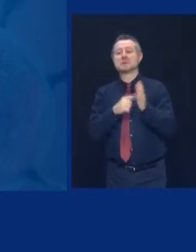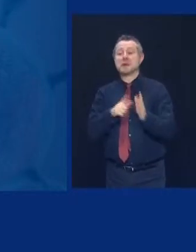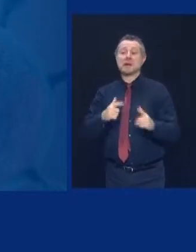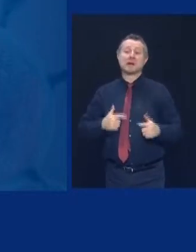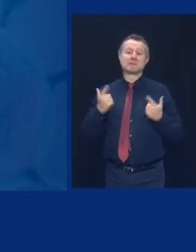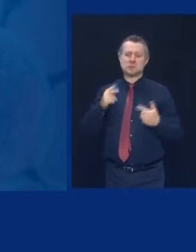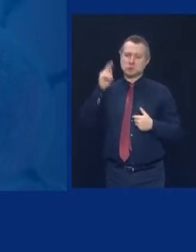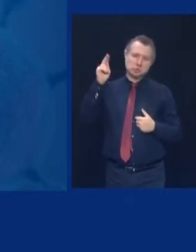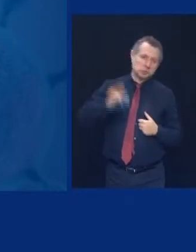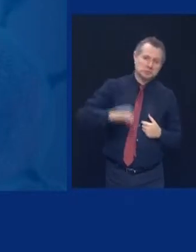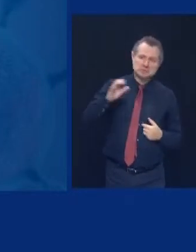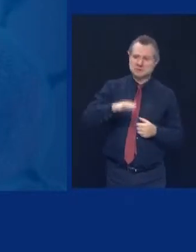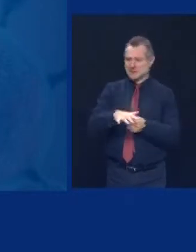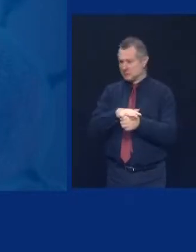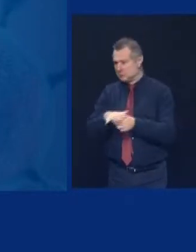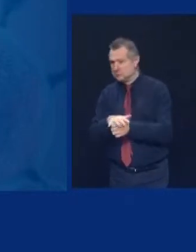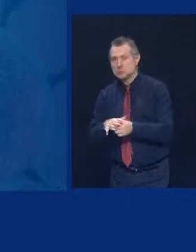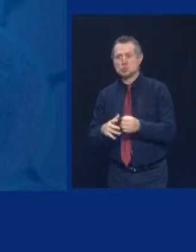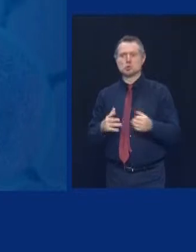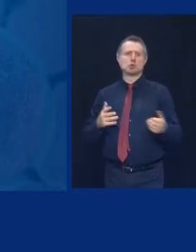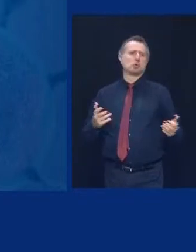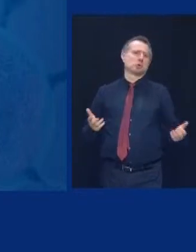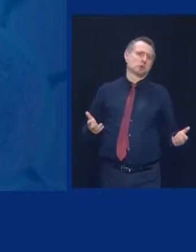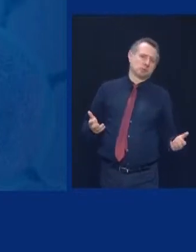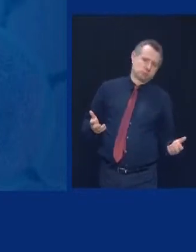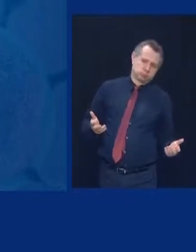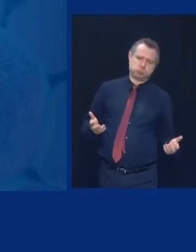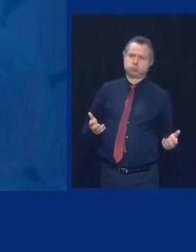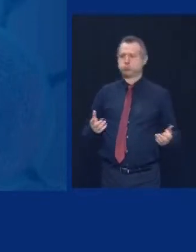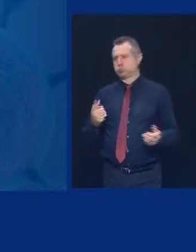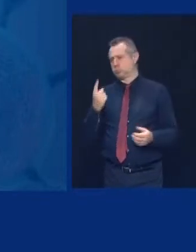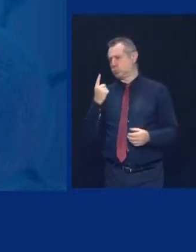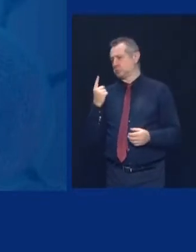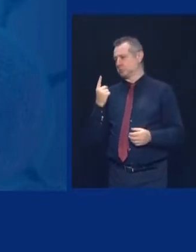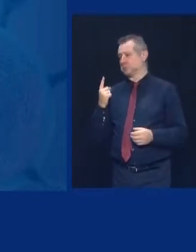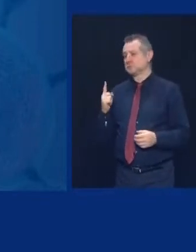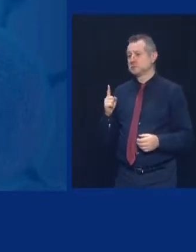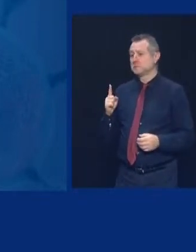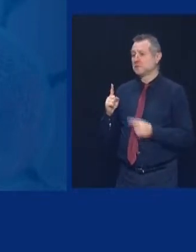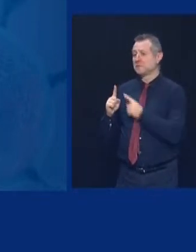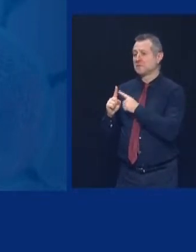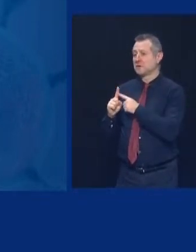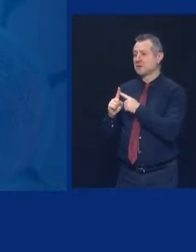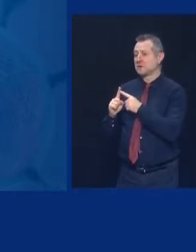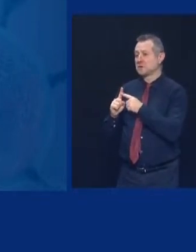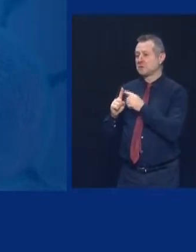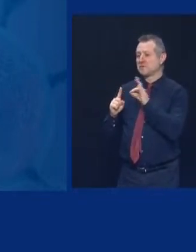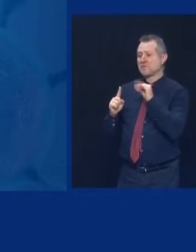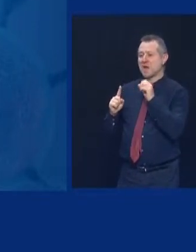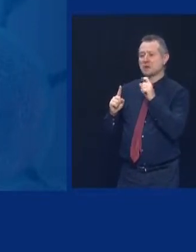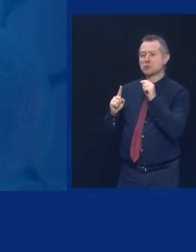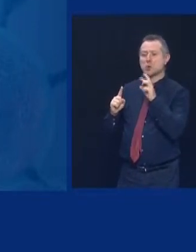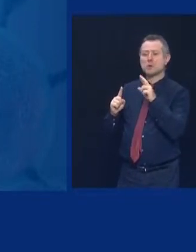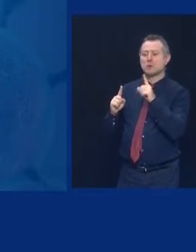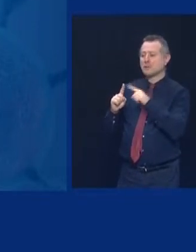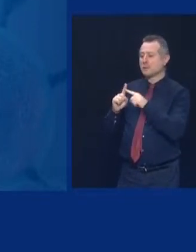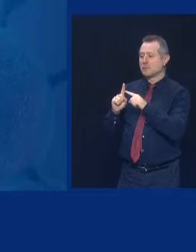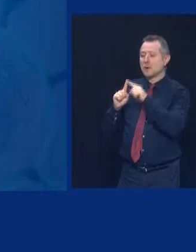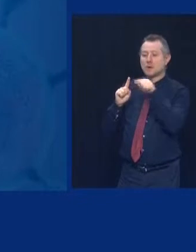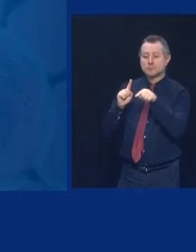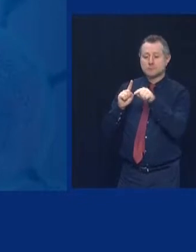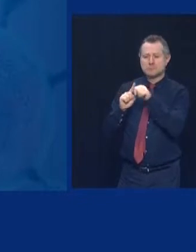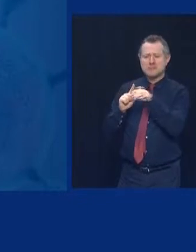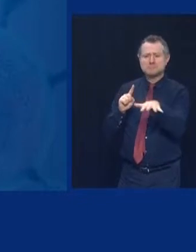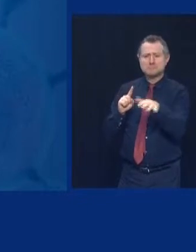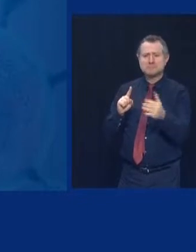City, you have one factor for spread. If you're in the middle of the